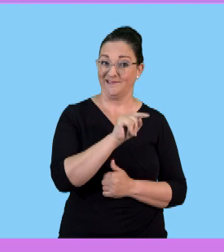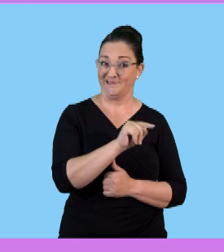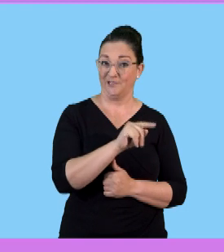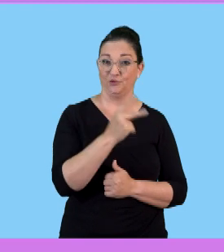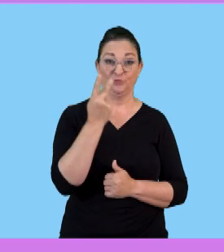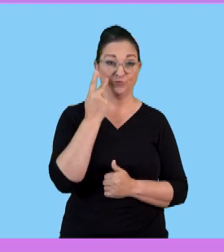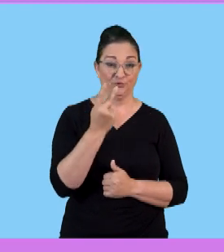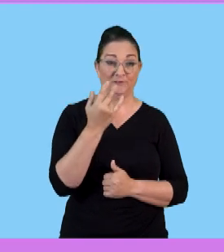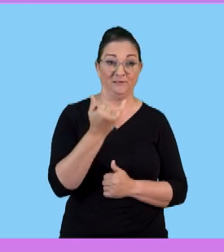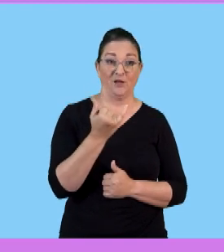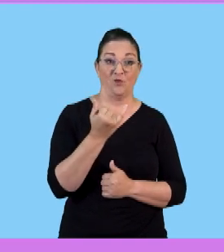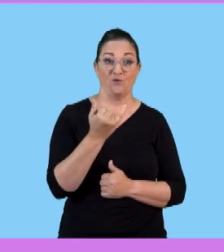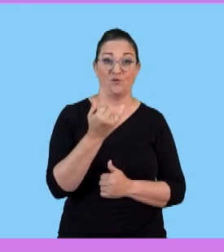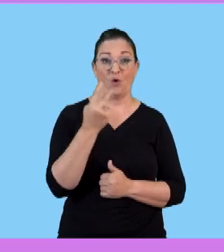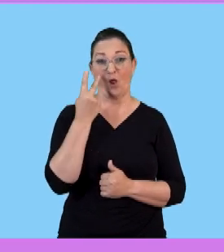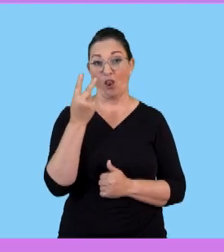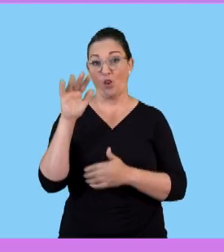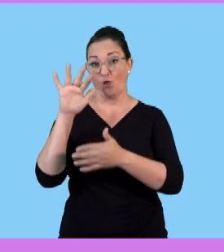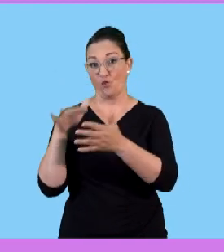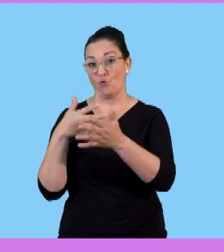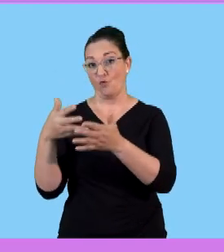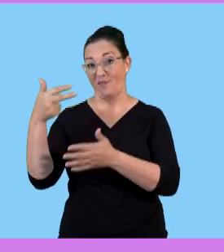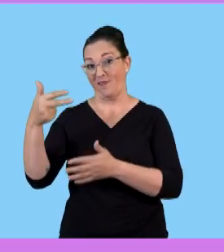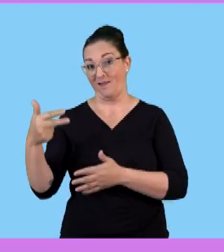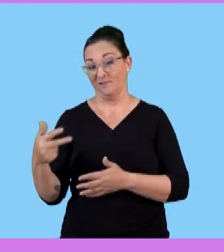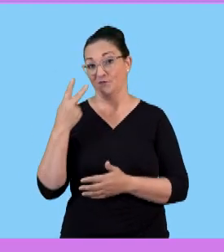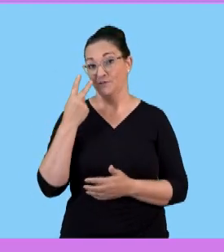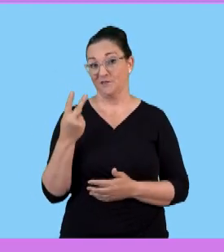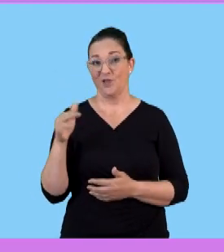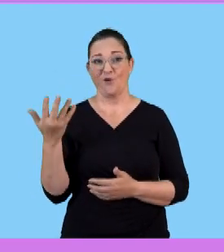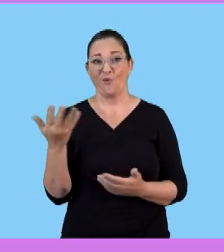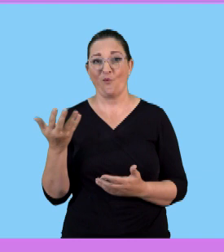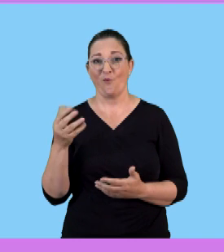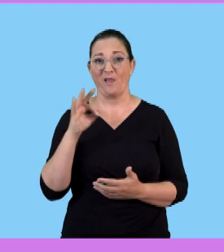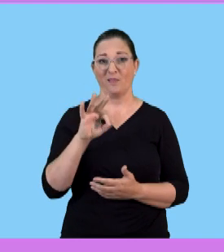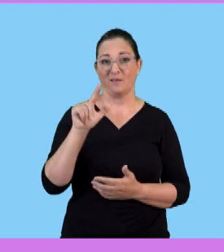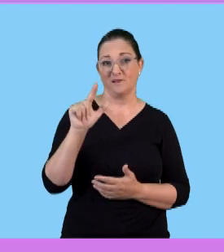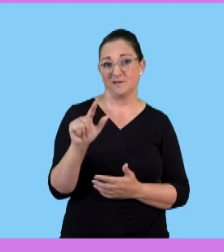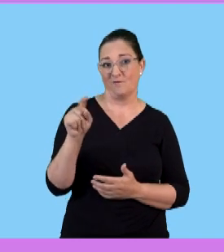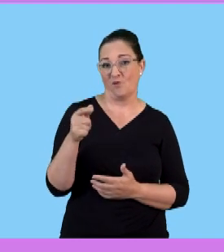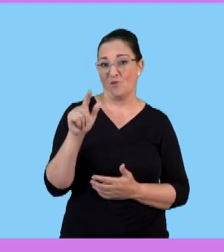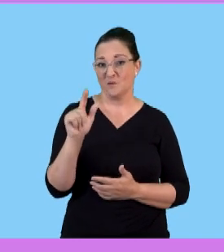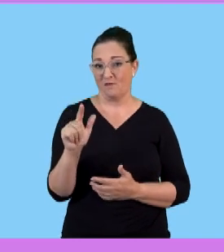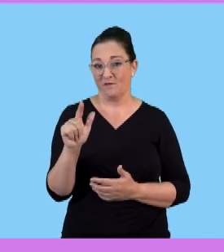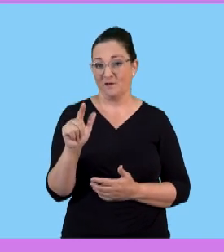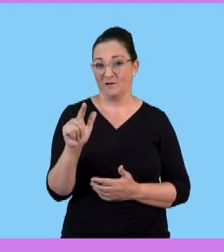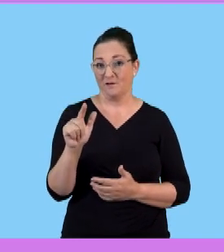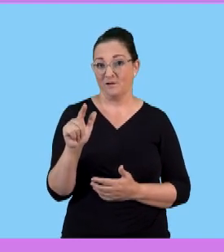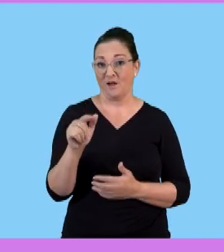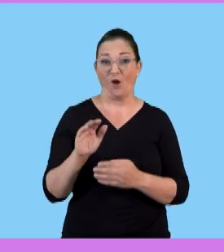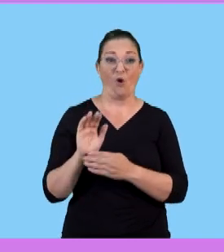to classify, right, her weight status by looking now at the table. So where will we find